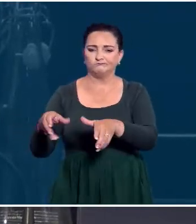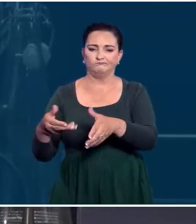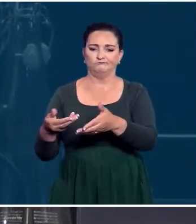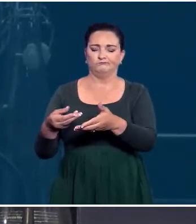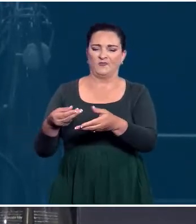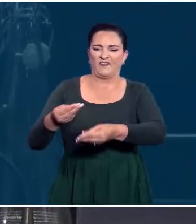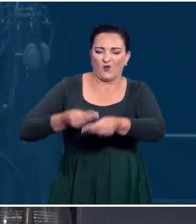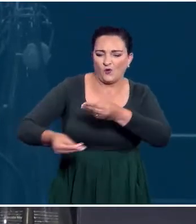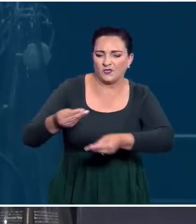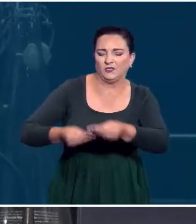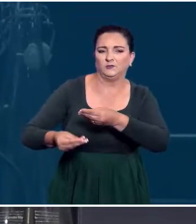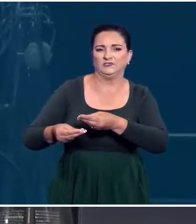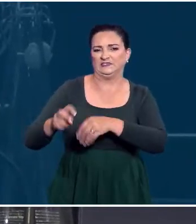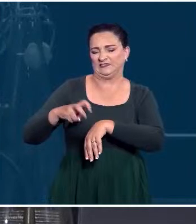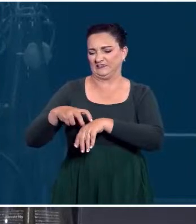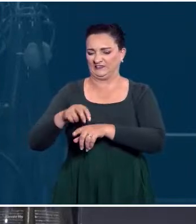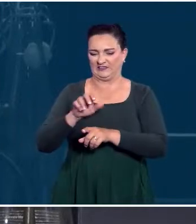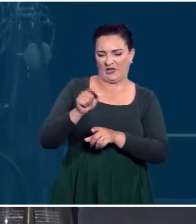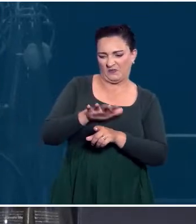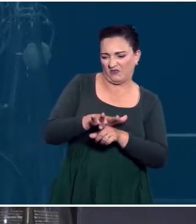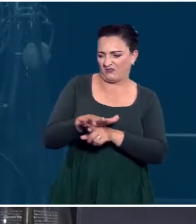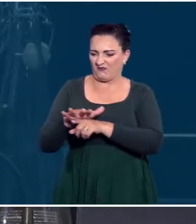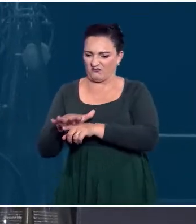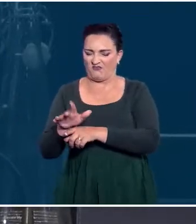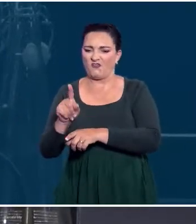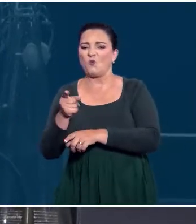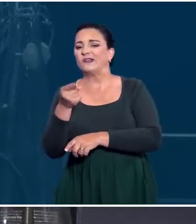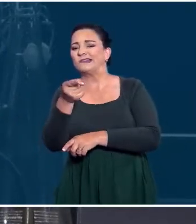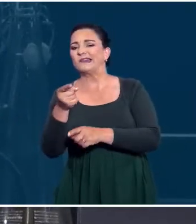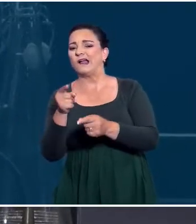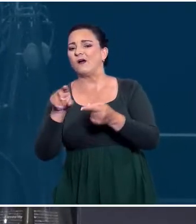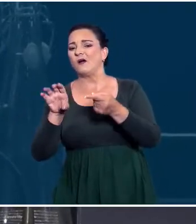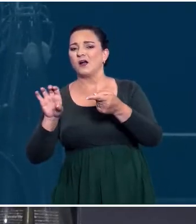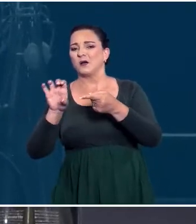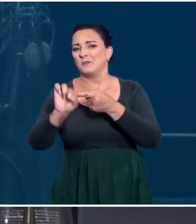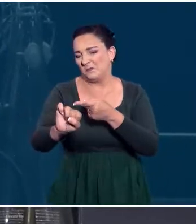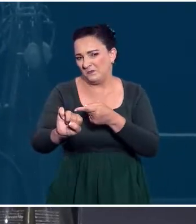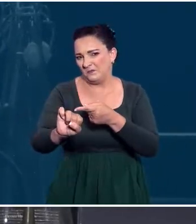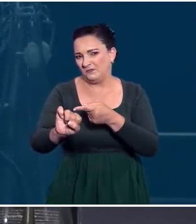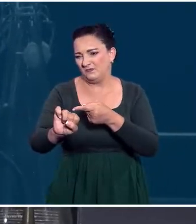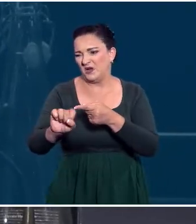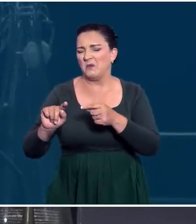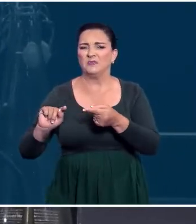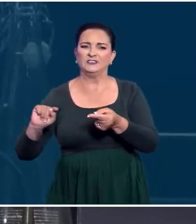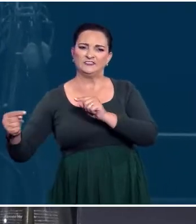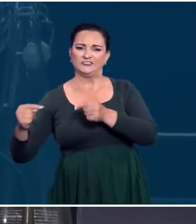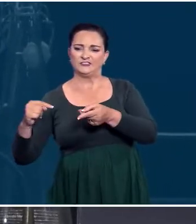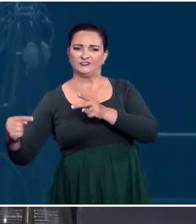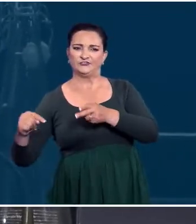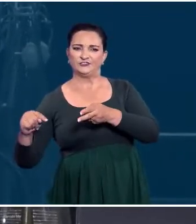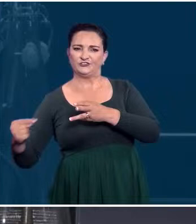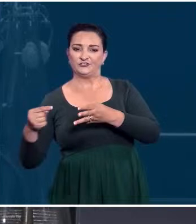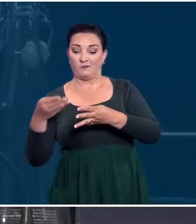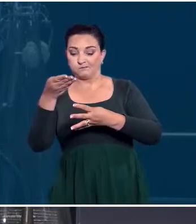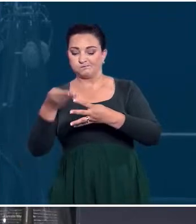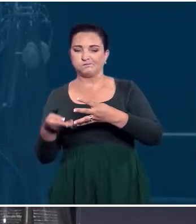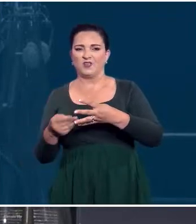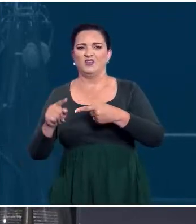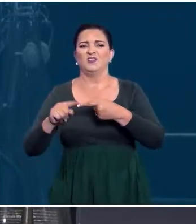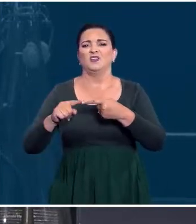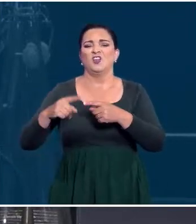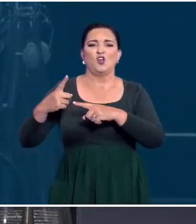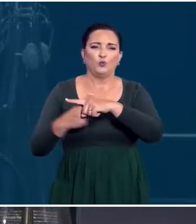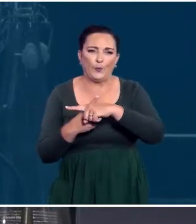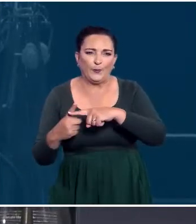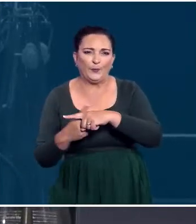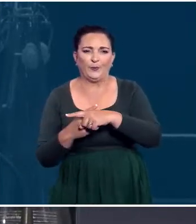suppress to get a lower target relative to the current target? So there are some differences on the sacrifice ratio. There were a few